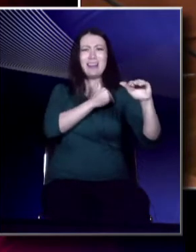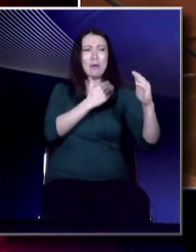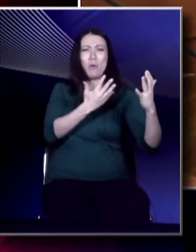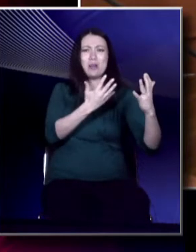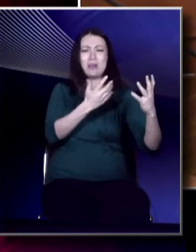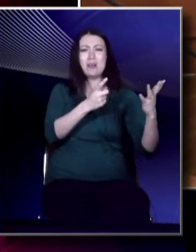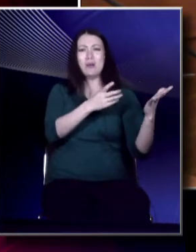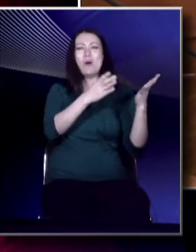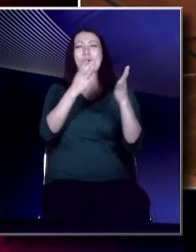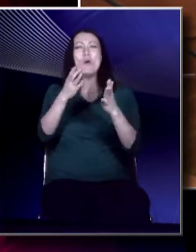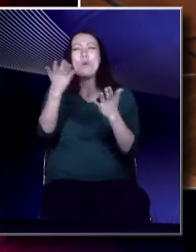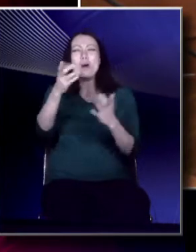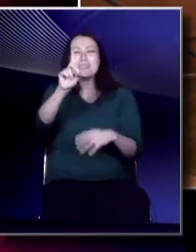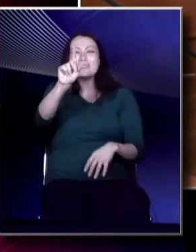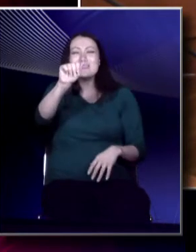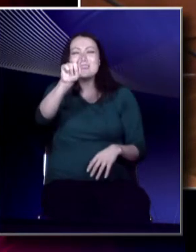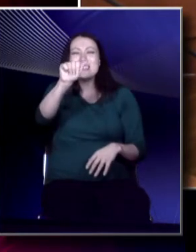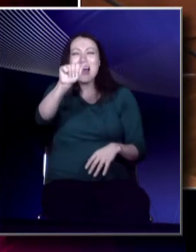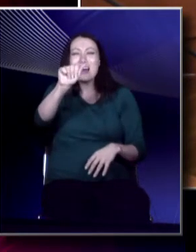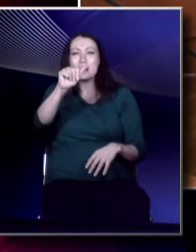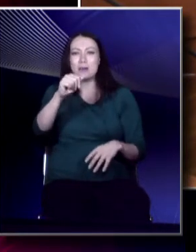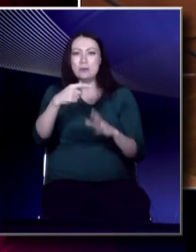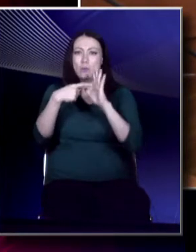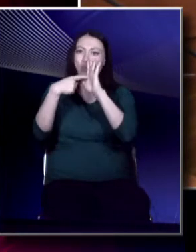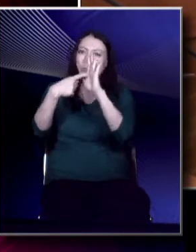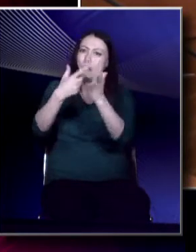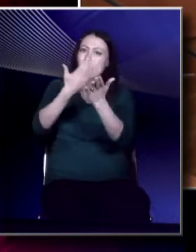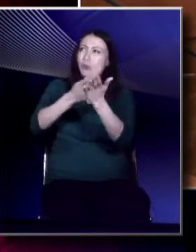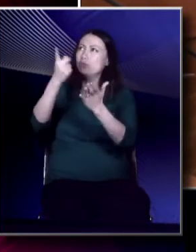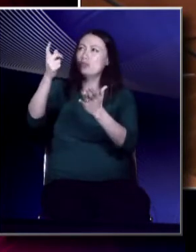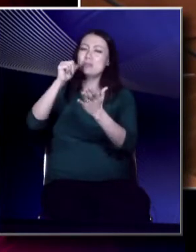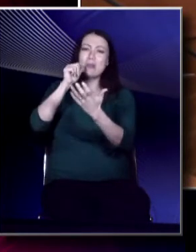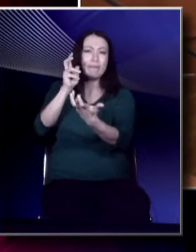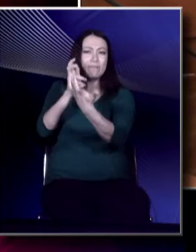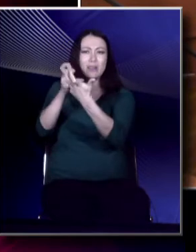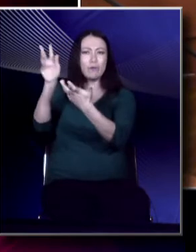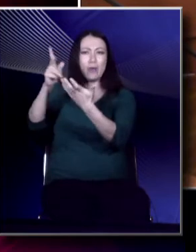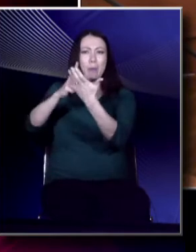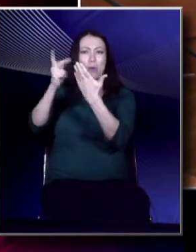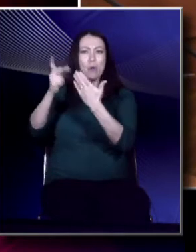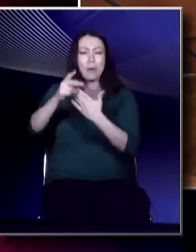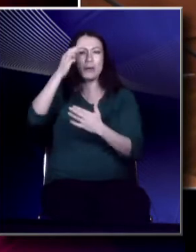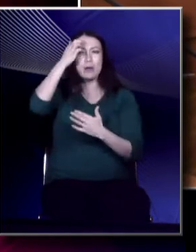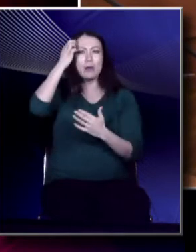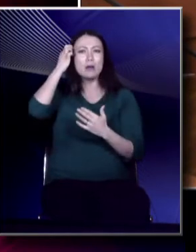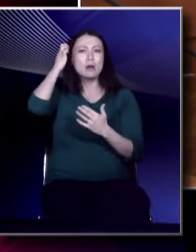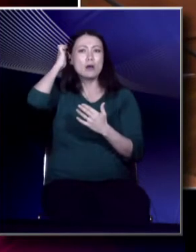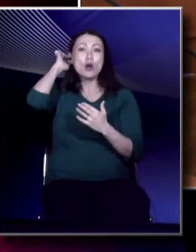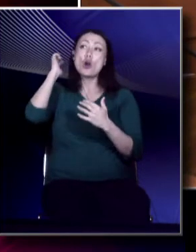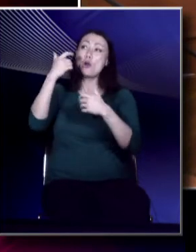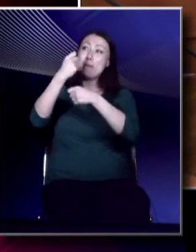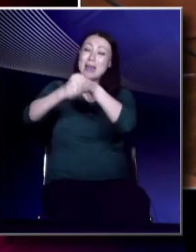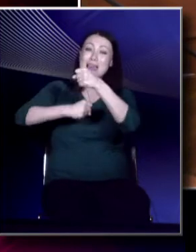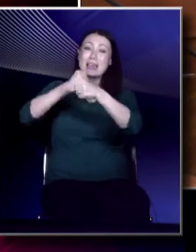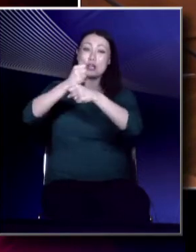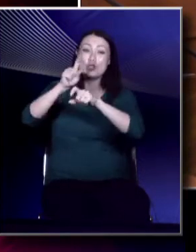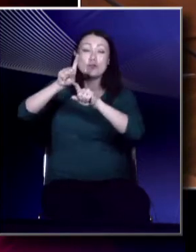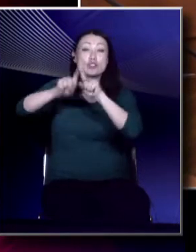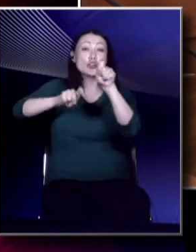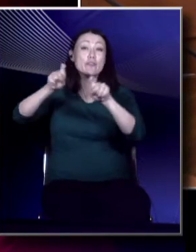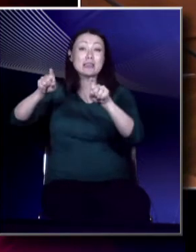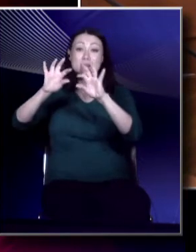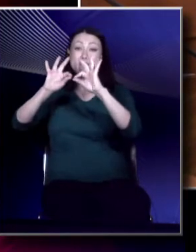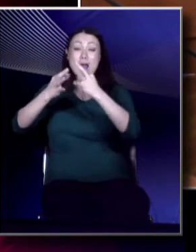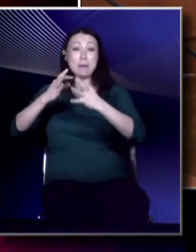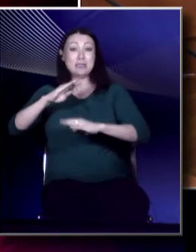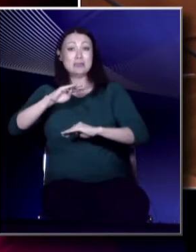contract? Years of staff satisfaction and family satisfaction surveys certainly don't point to it. I also understand